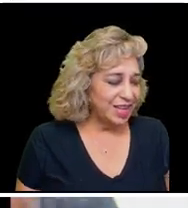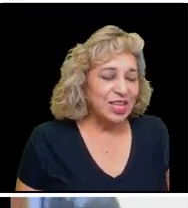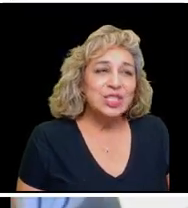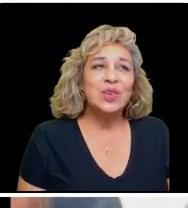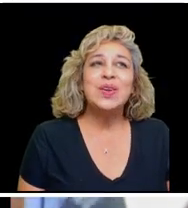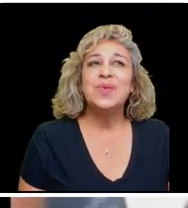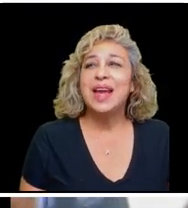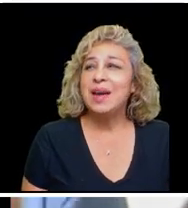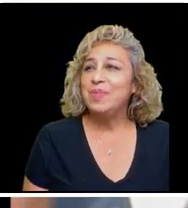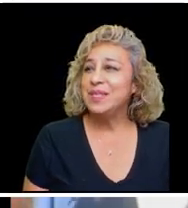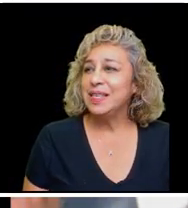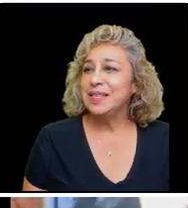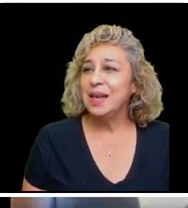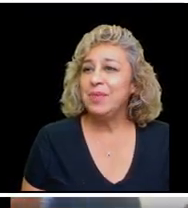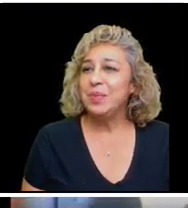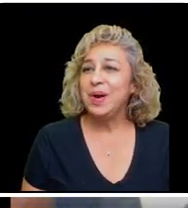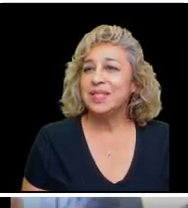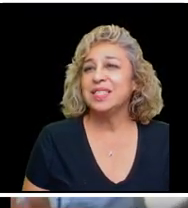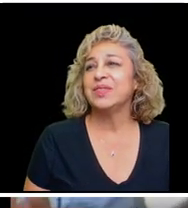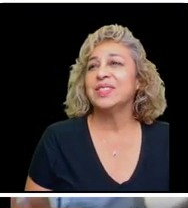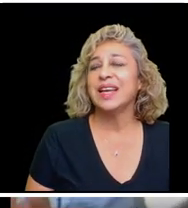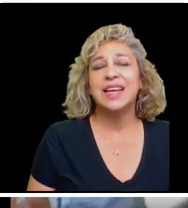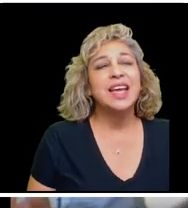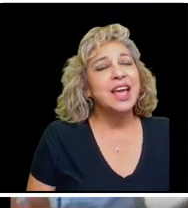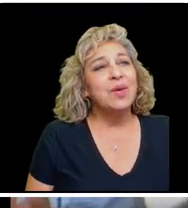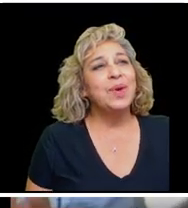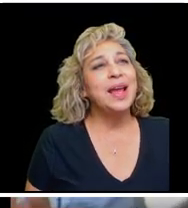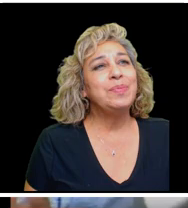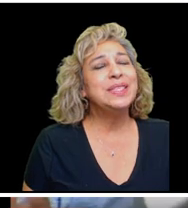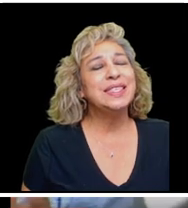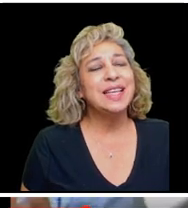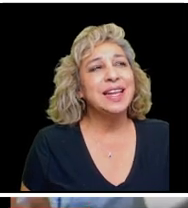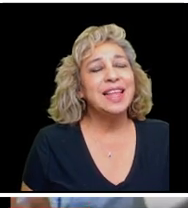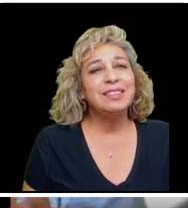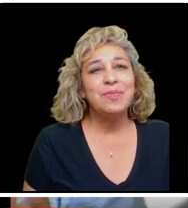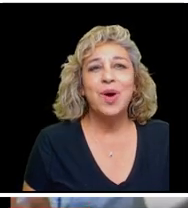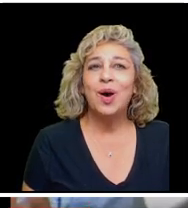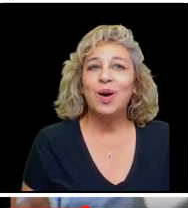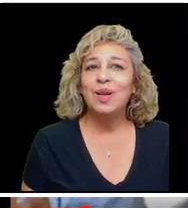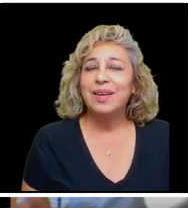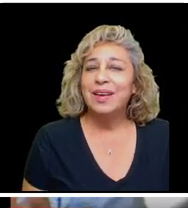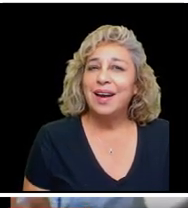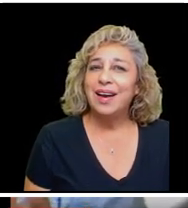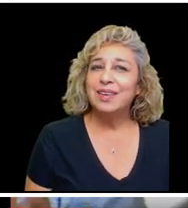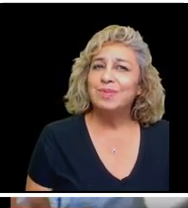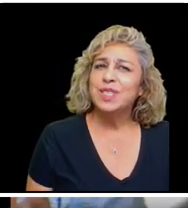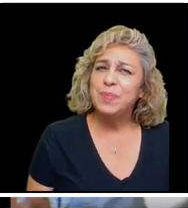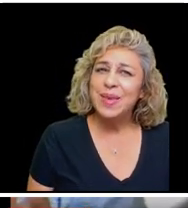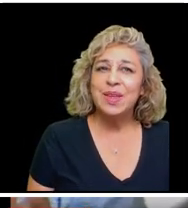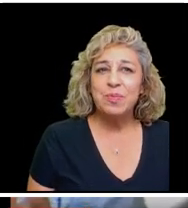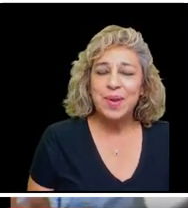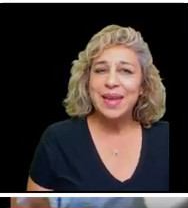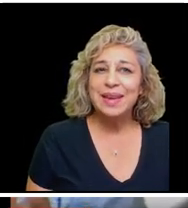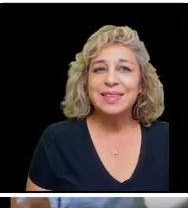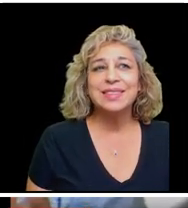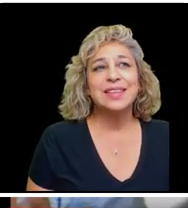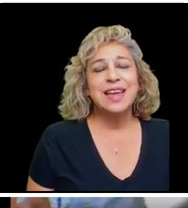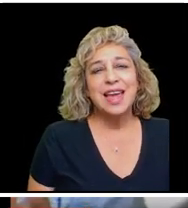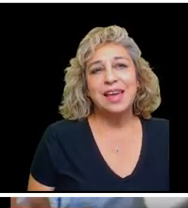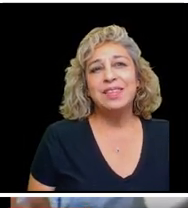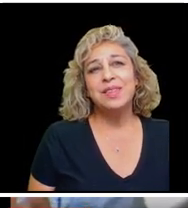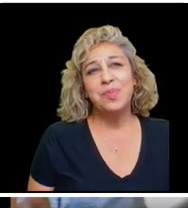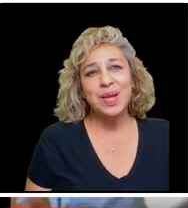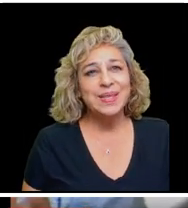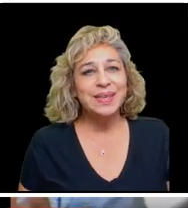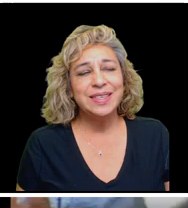so then what happens is I'm gonna pause this for a second what happens is they let them all speak their piece and